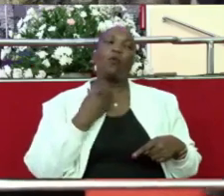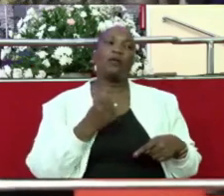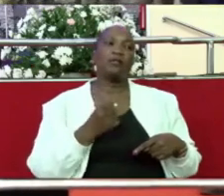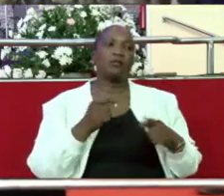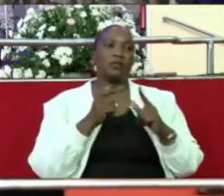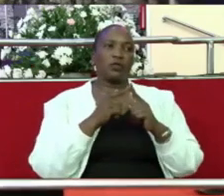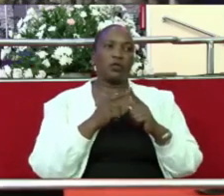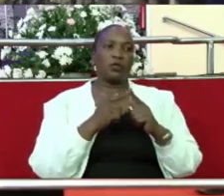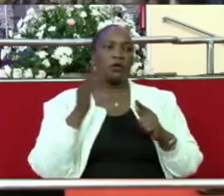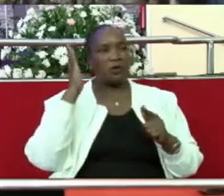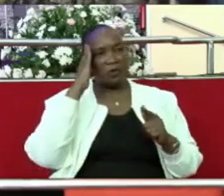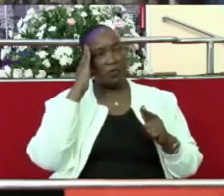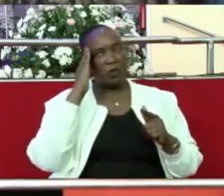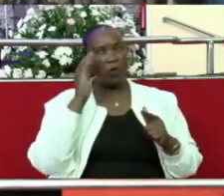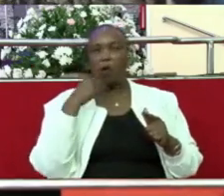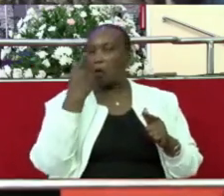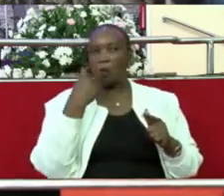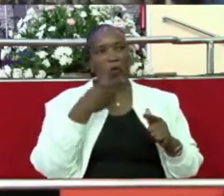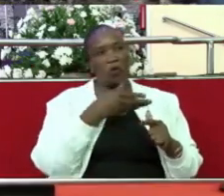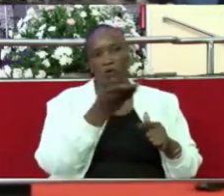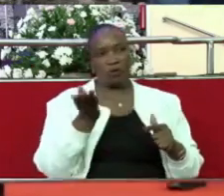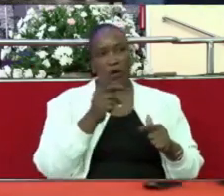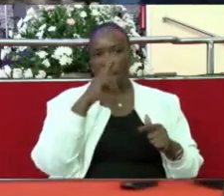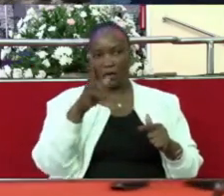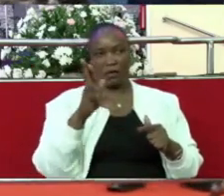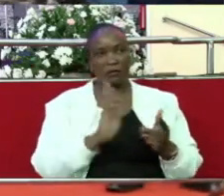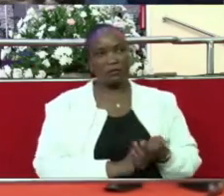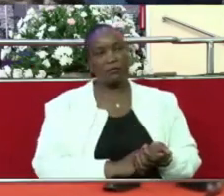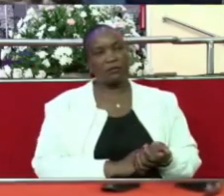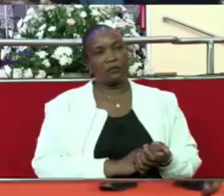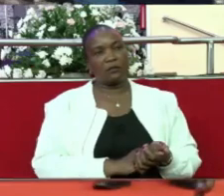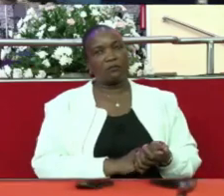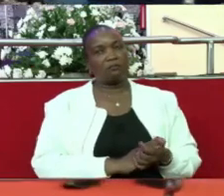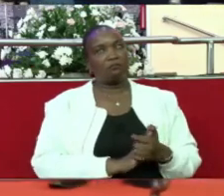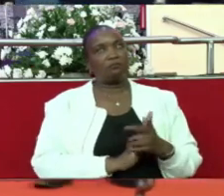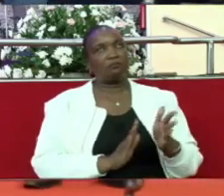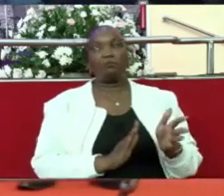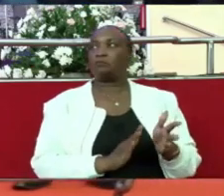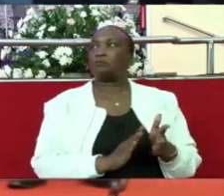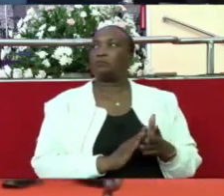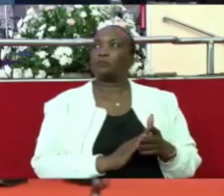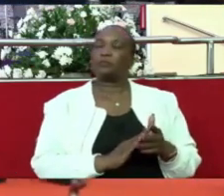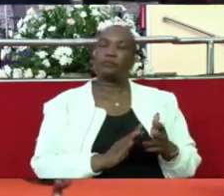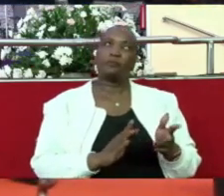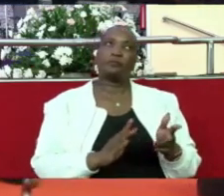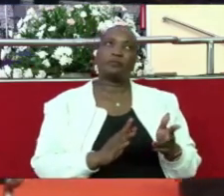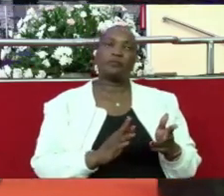the abundance. Ya kwamba kutoka kwa wingi. Oh, my man's heart. Ya moyo wa mtu. A man